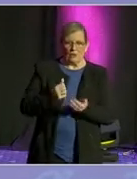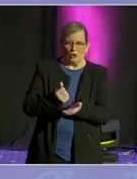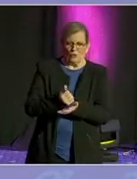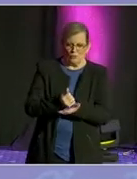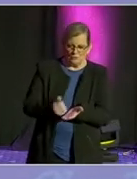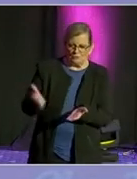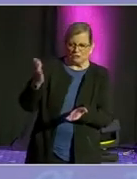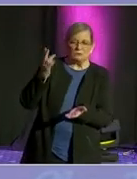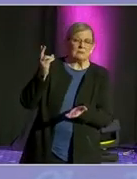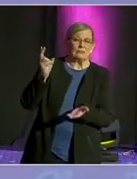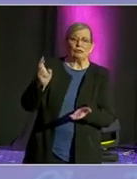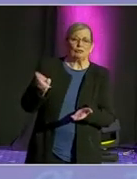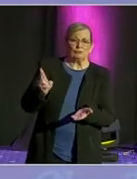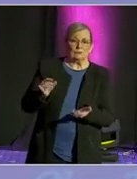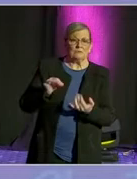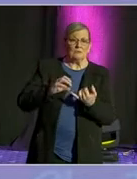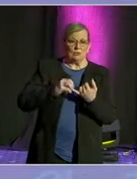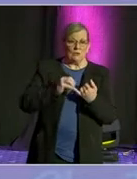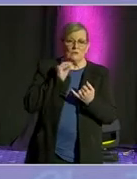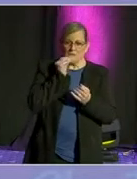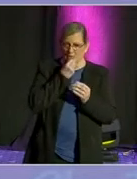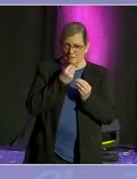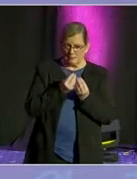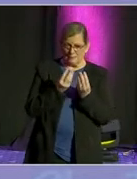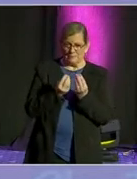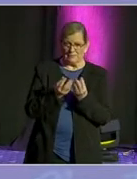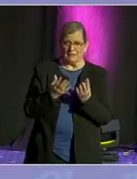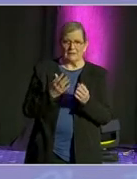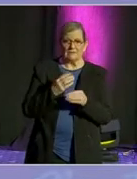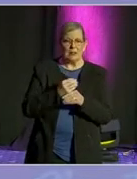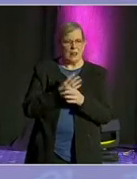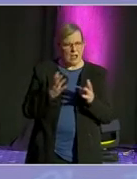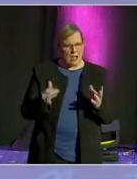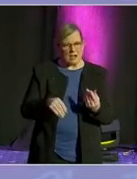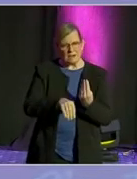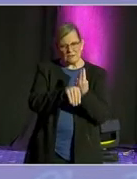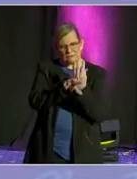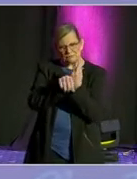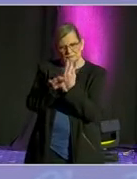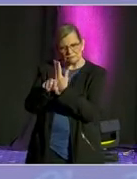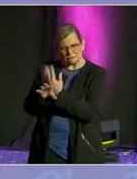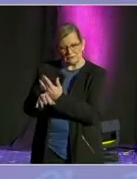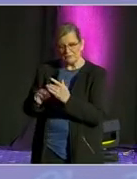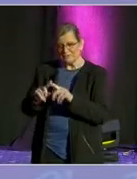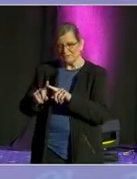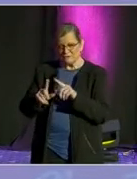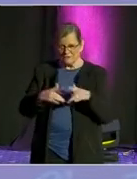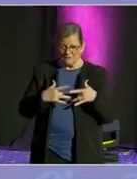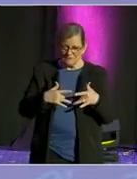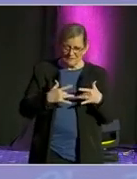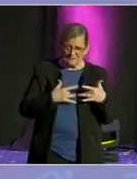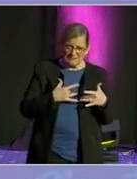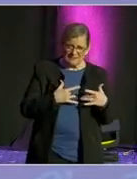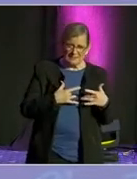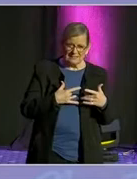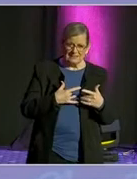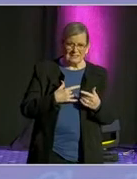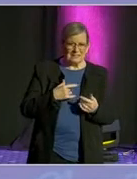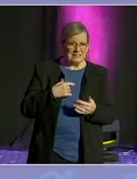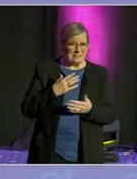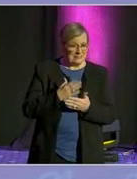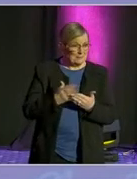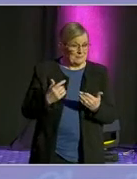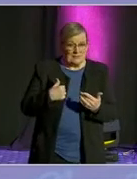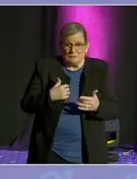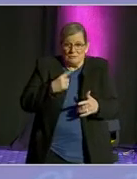that the festival will bring the celebration to the lives and the homes of residents in all 8 wards. And something else I'm excited about